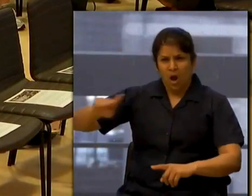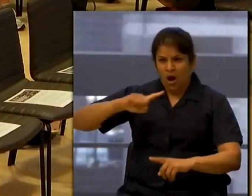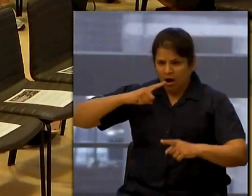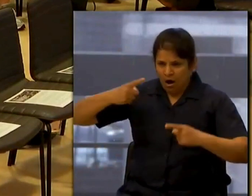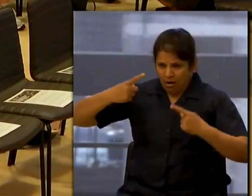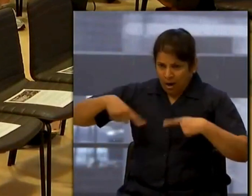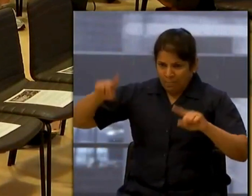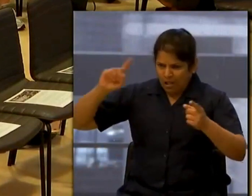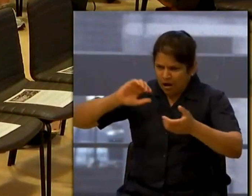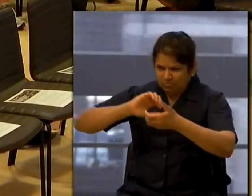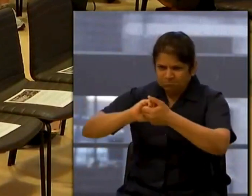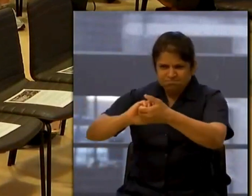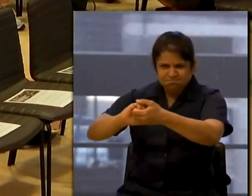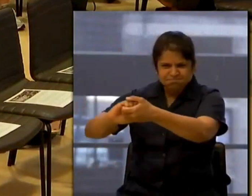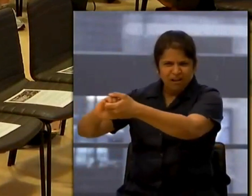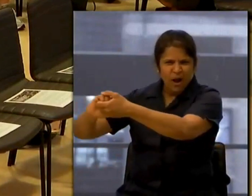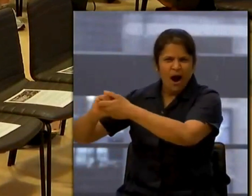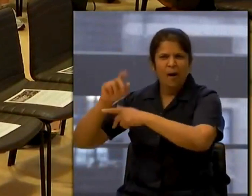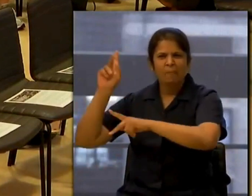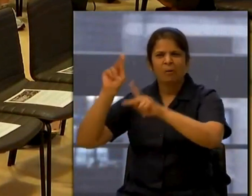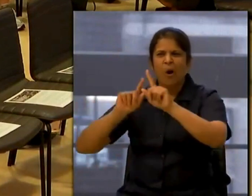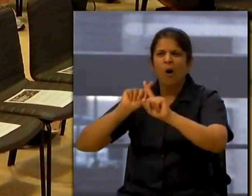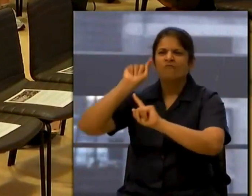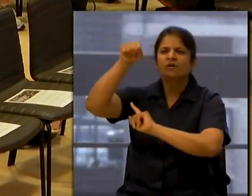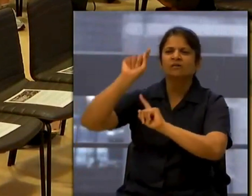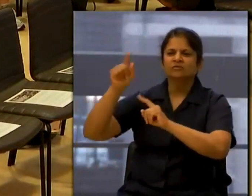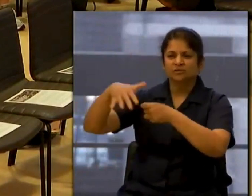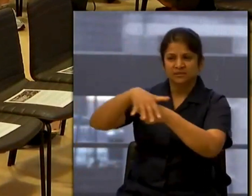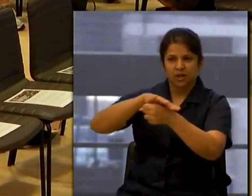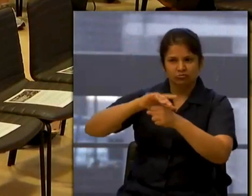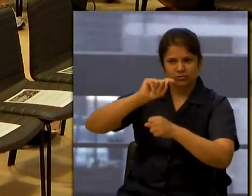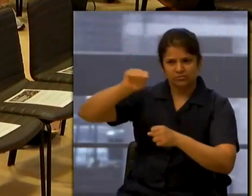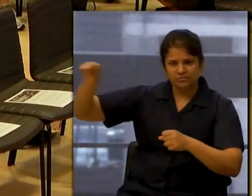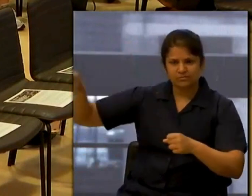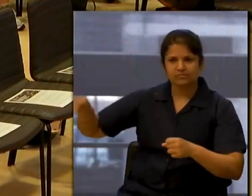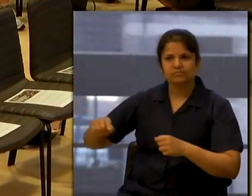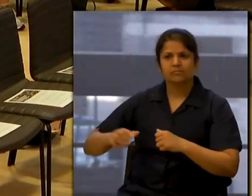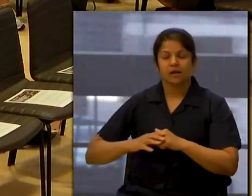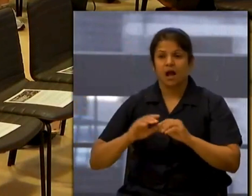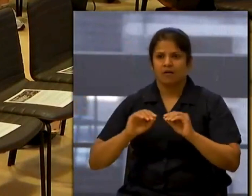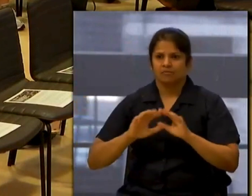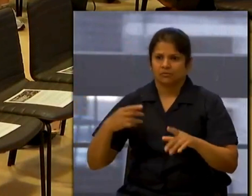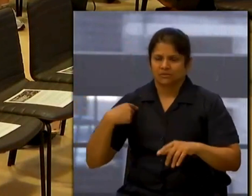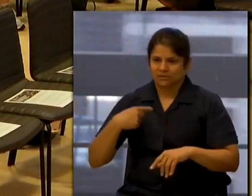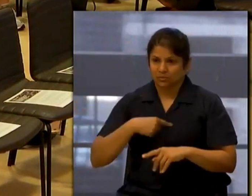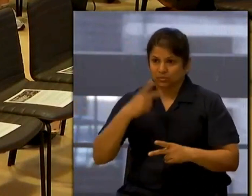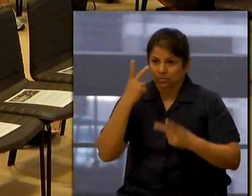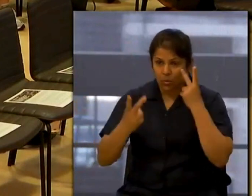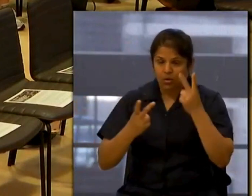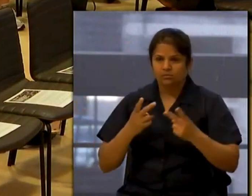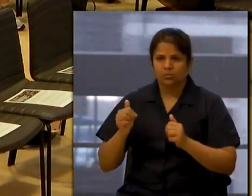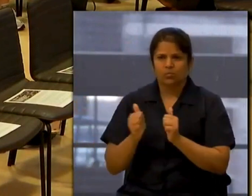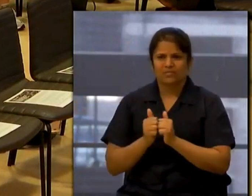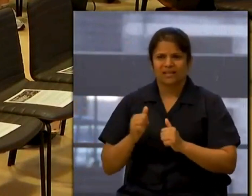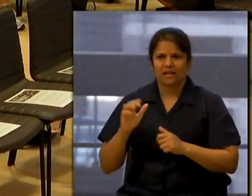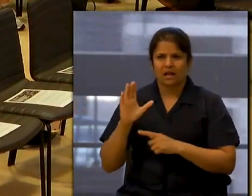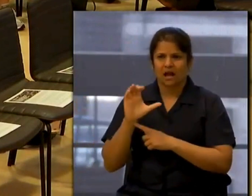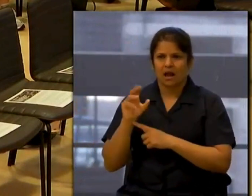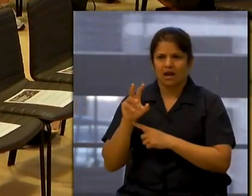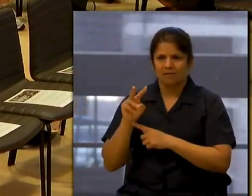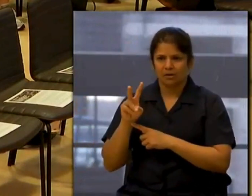borders. And so, of course, this was realized most clearly through the Convention on the Rights of Persons with Disability, which, you know, the